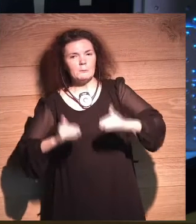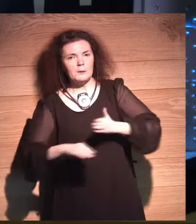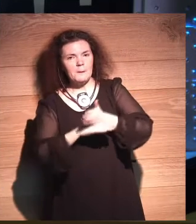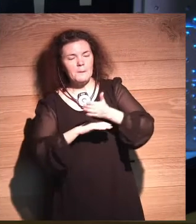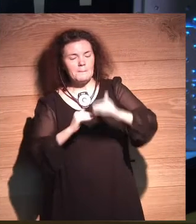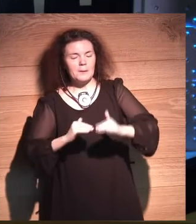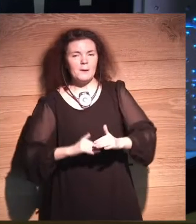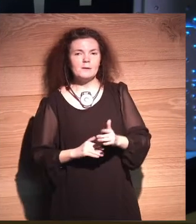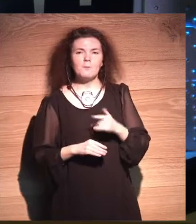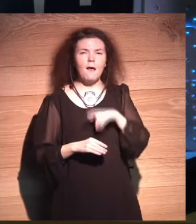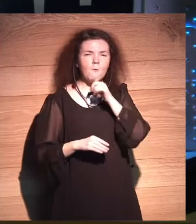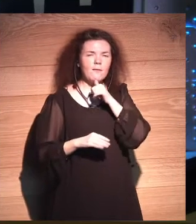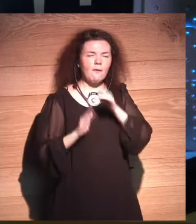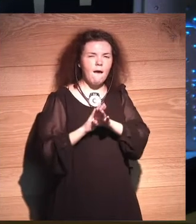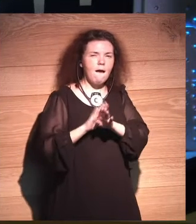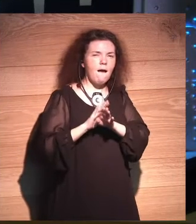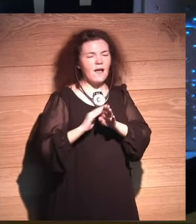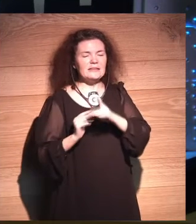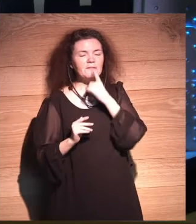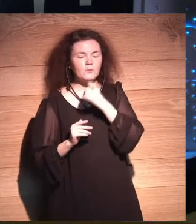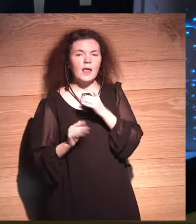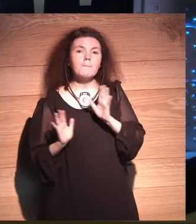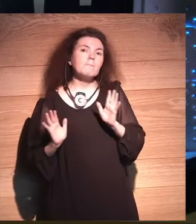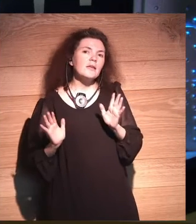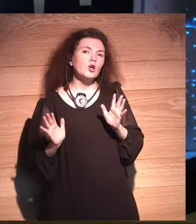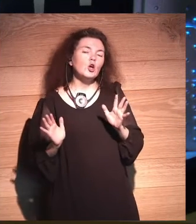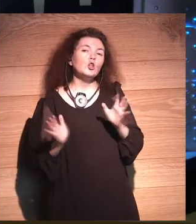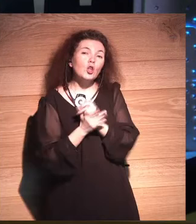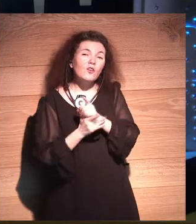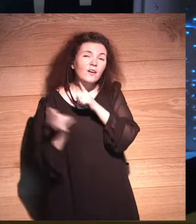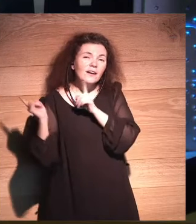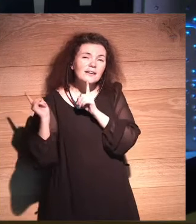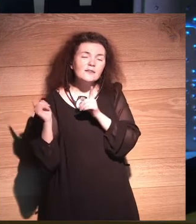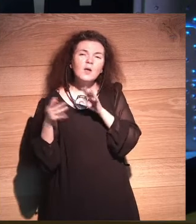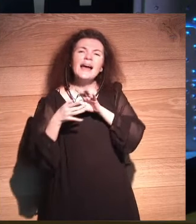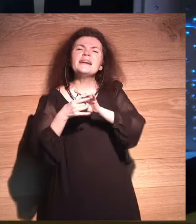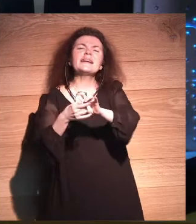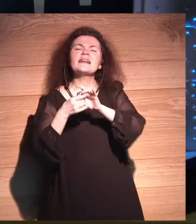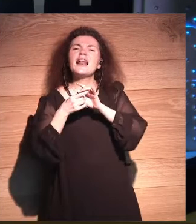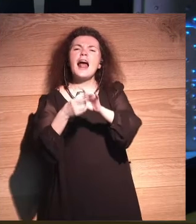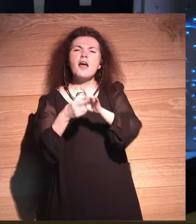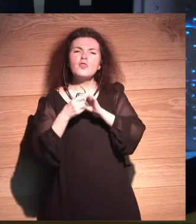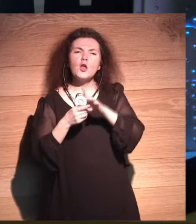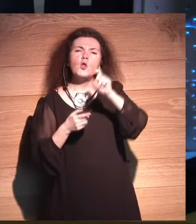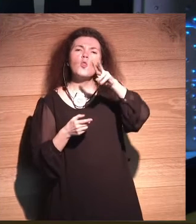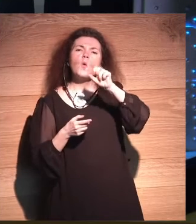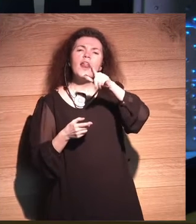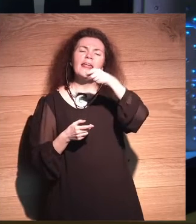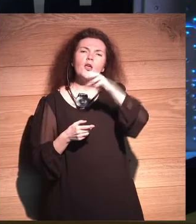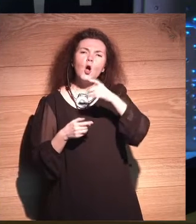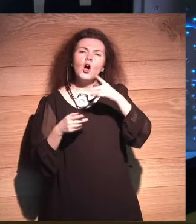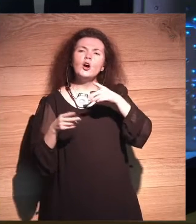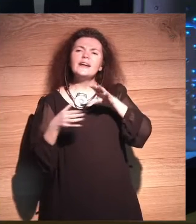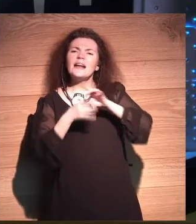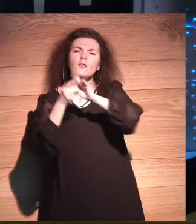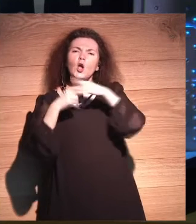great example of what we might think of as collective intelligence. Why? Duolingo is a product that teaches more foreign languages